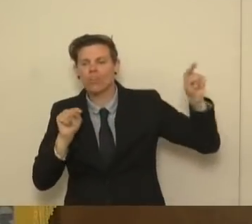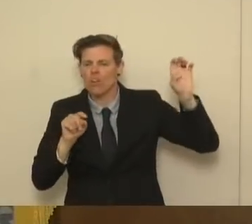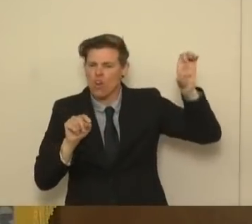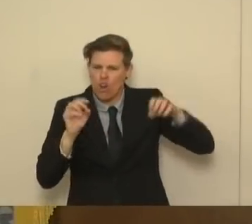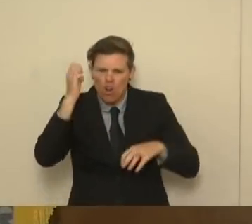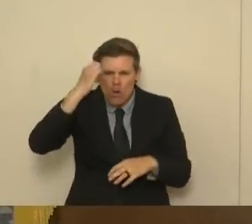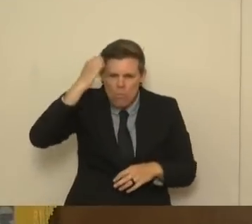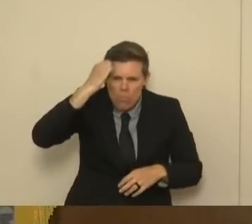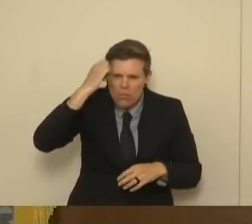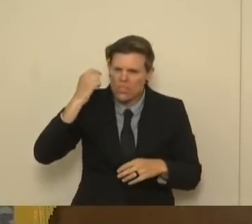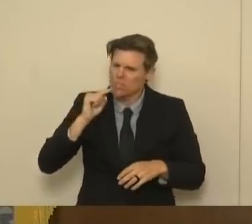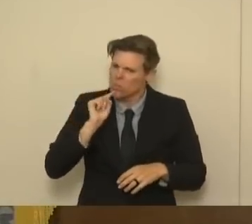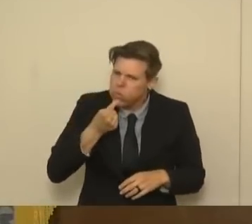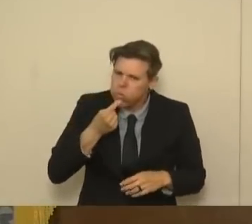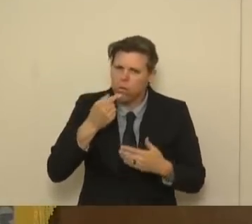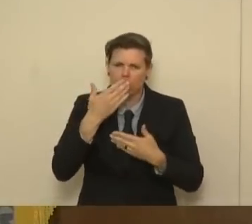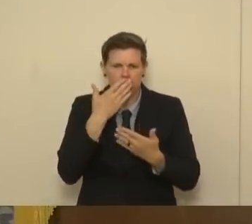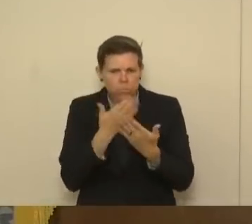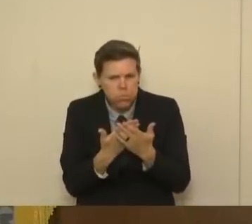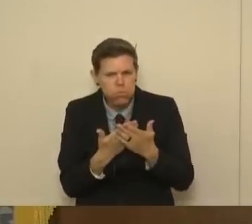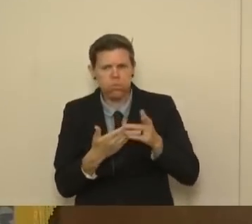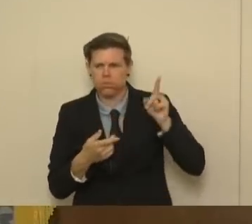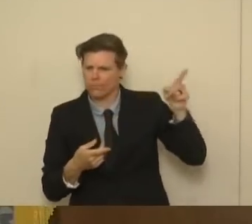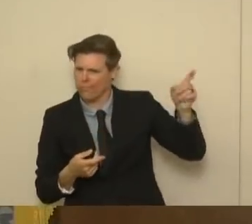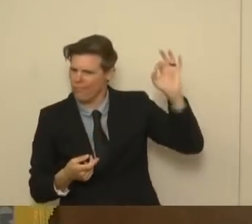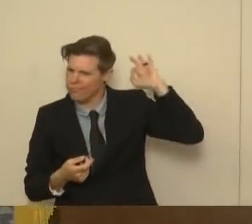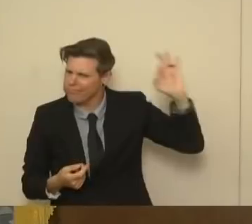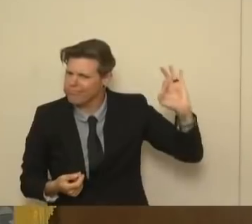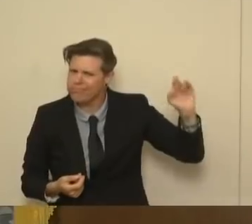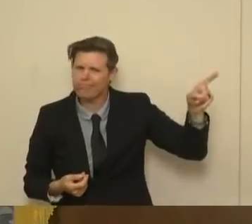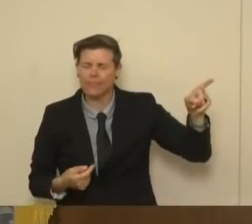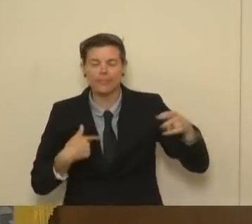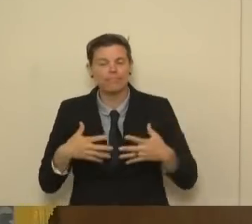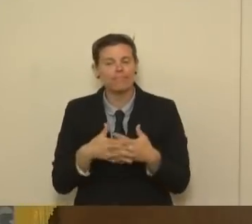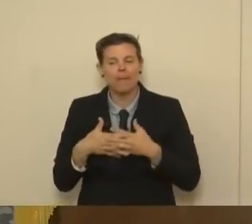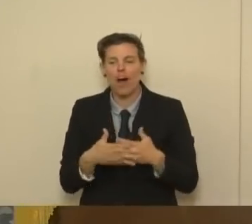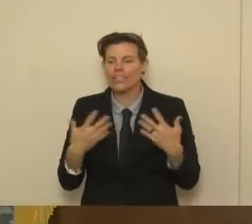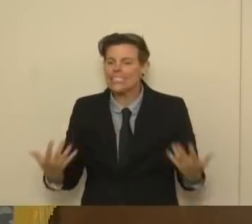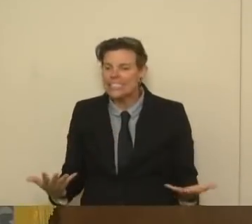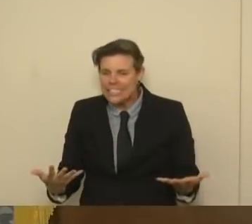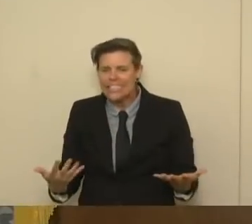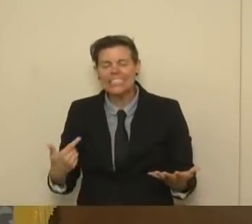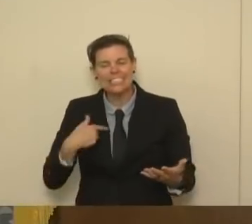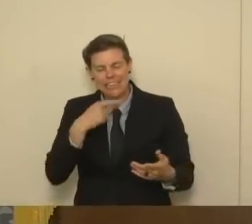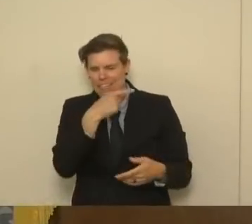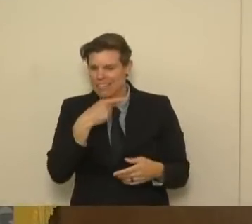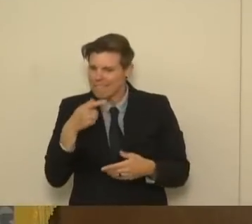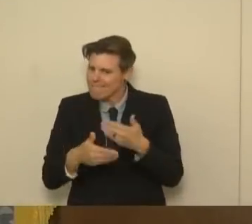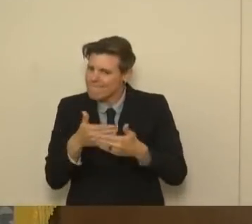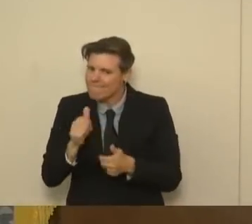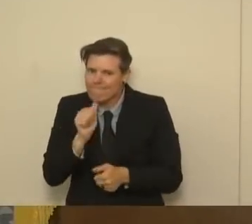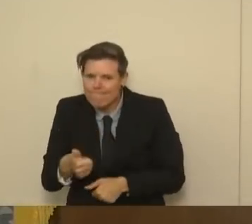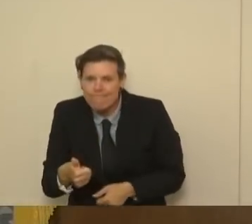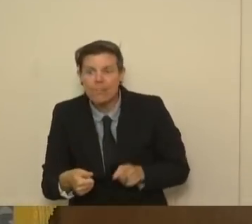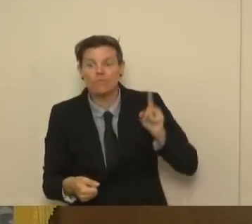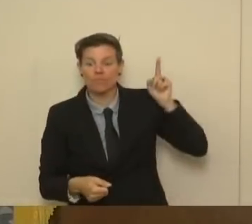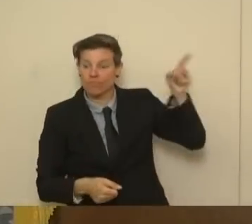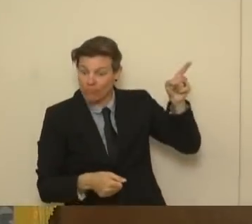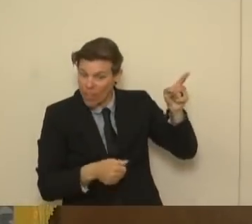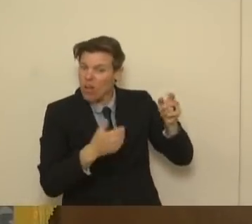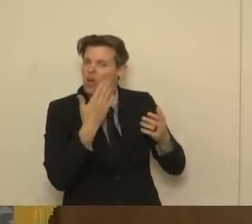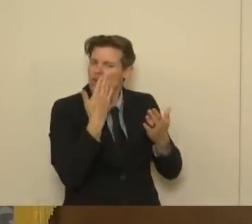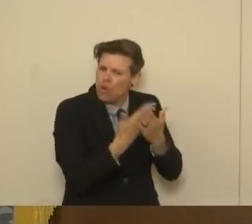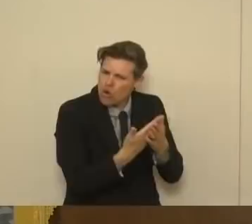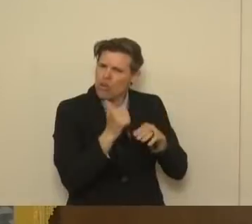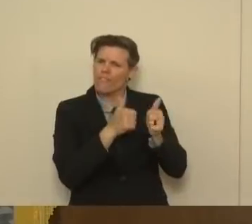really good example where they did all those public health things arguably right. Berlin, 8 school districts, infections.